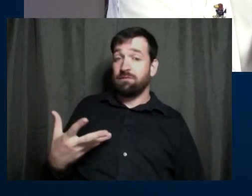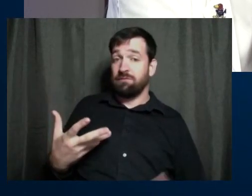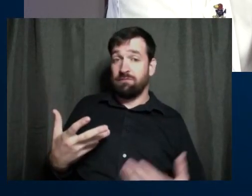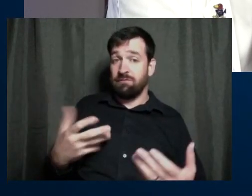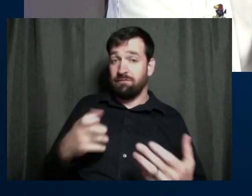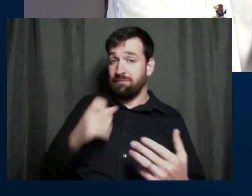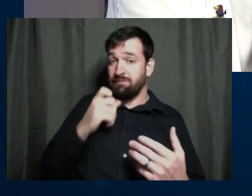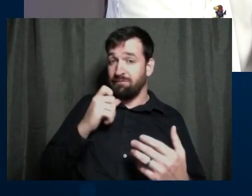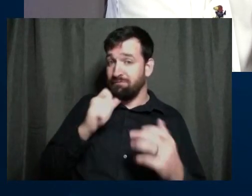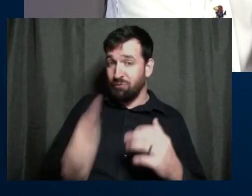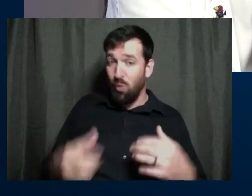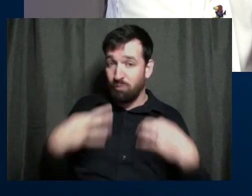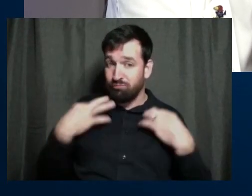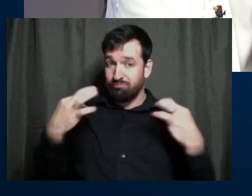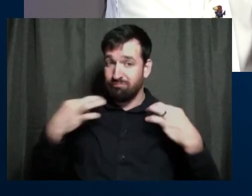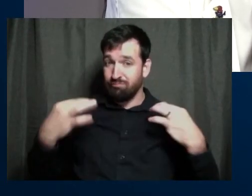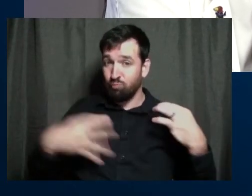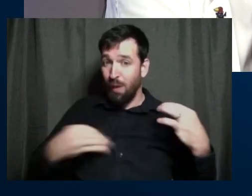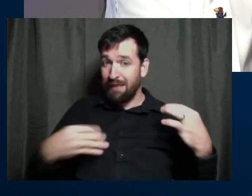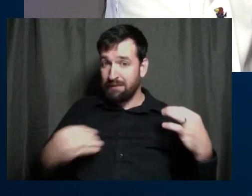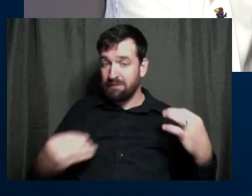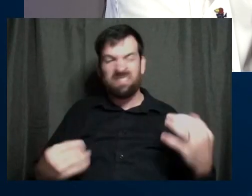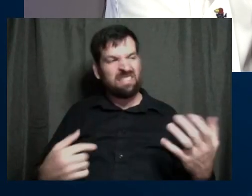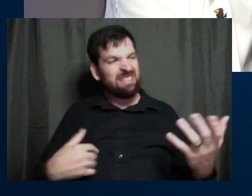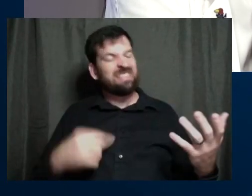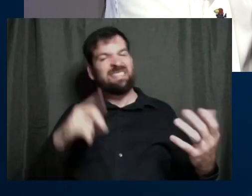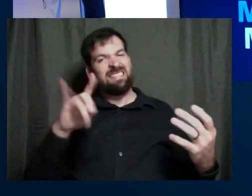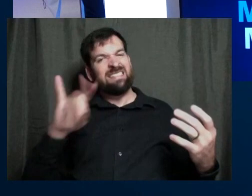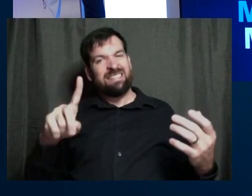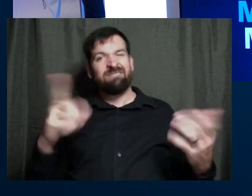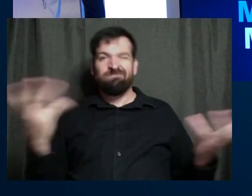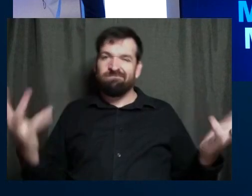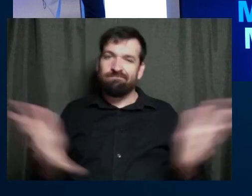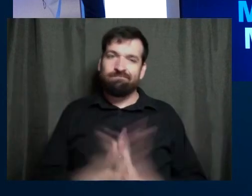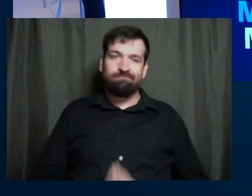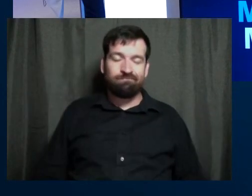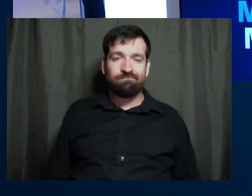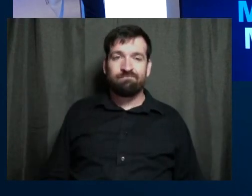I and the white know. coat. I did bad on that today. Okay. Oh, I like that tie. It looks a